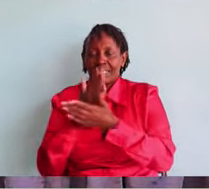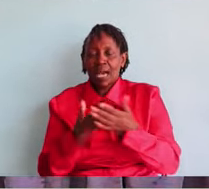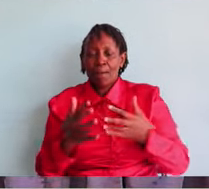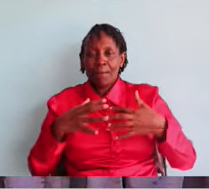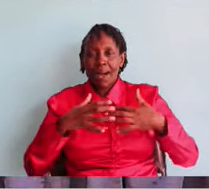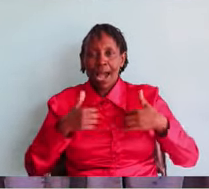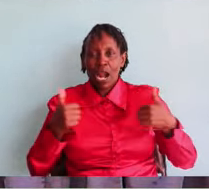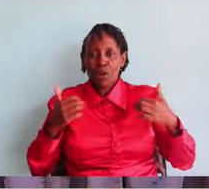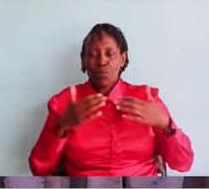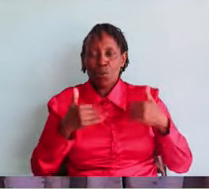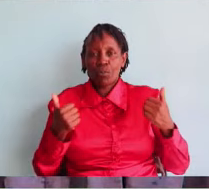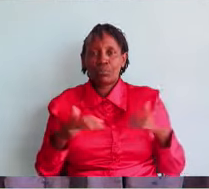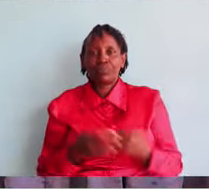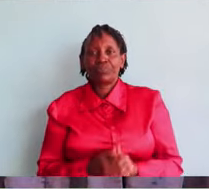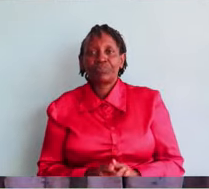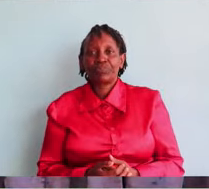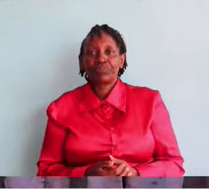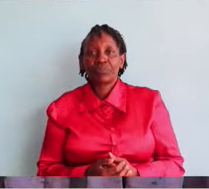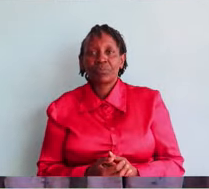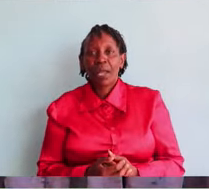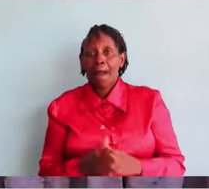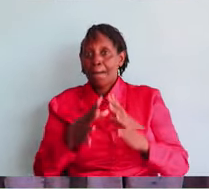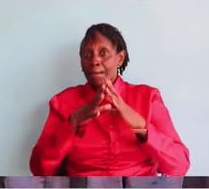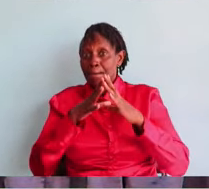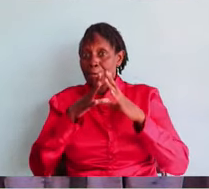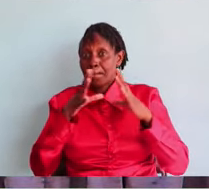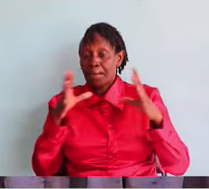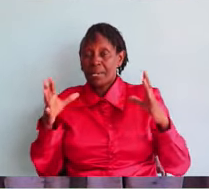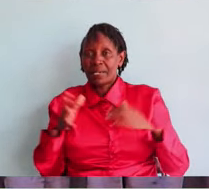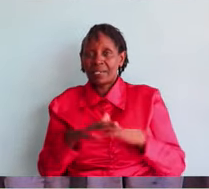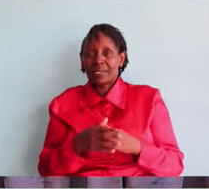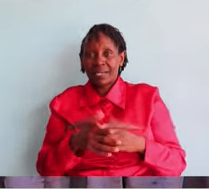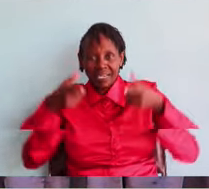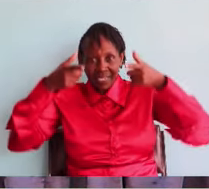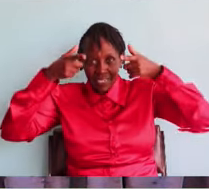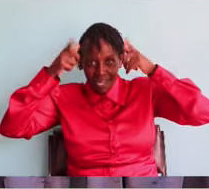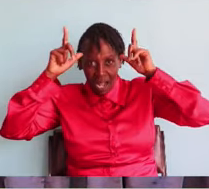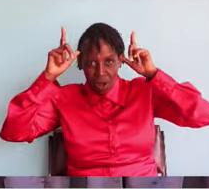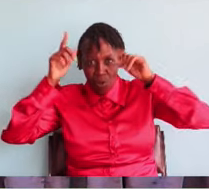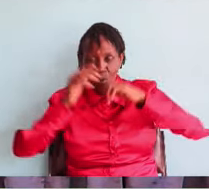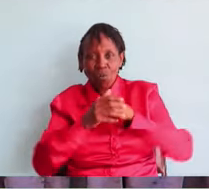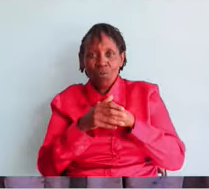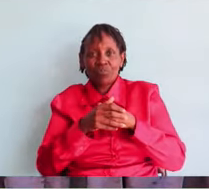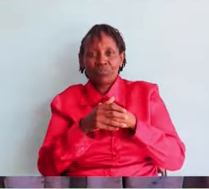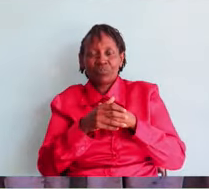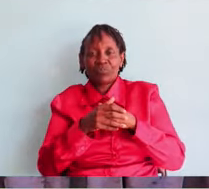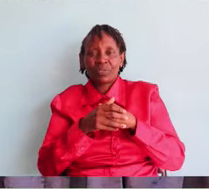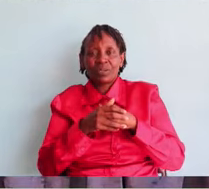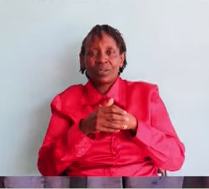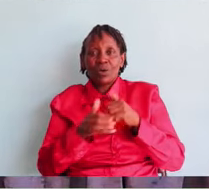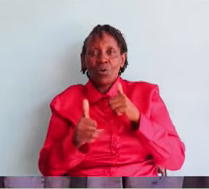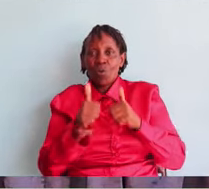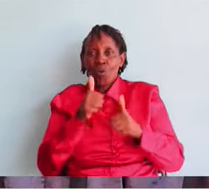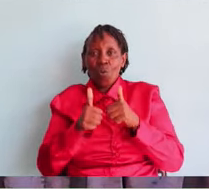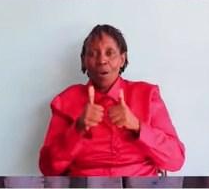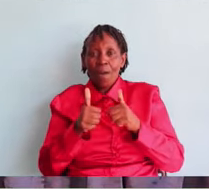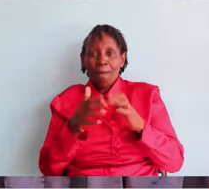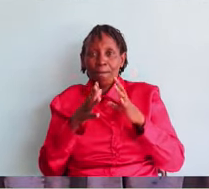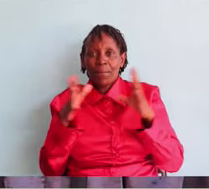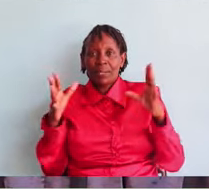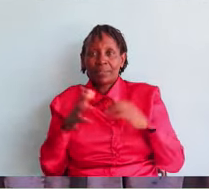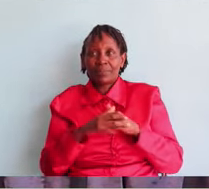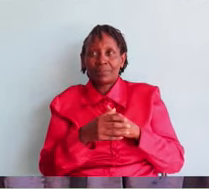one where there were really big animals, fish and cows, which should be doing very well in Europe,